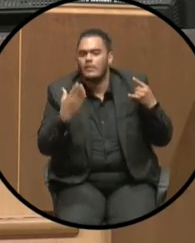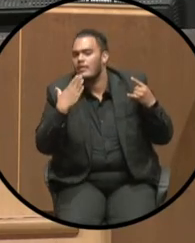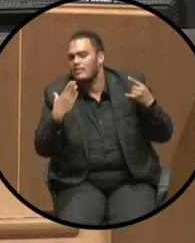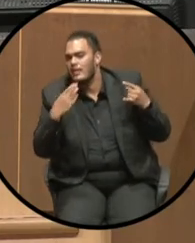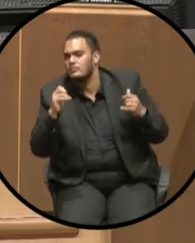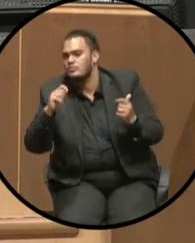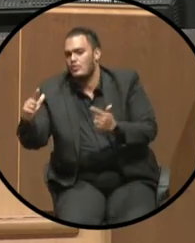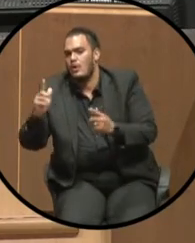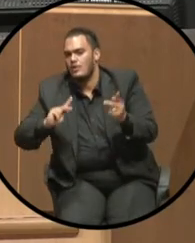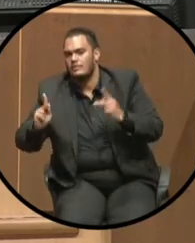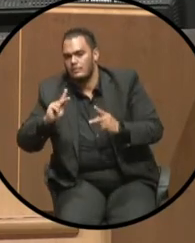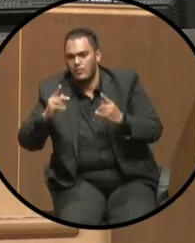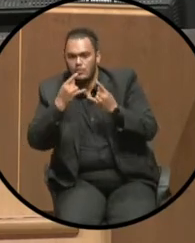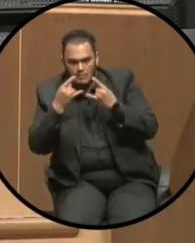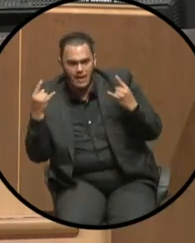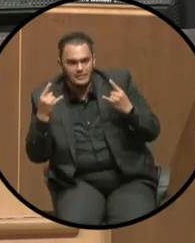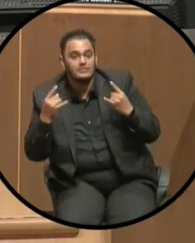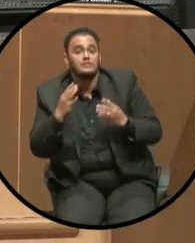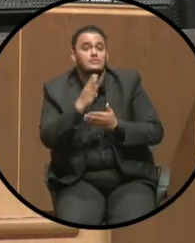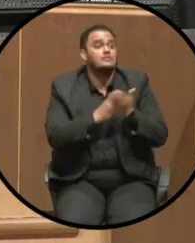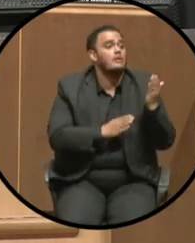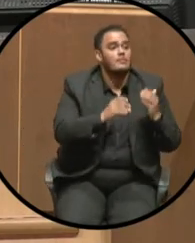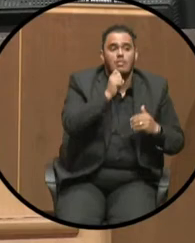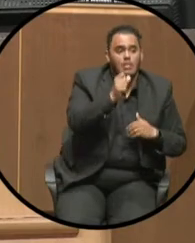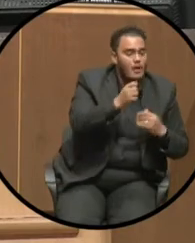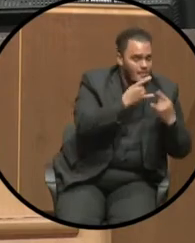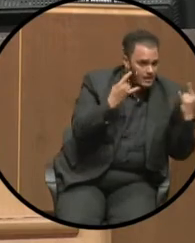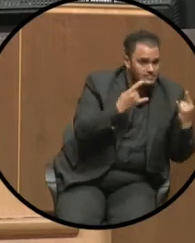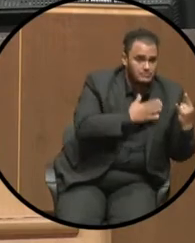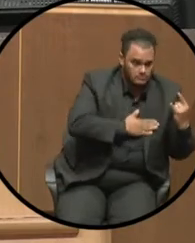Okay, let's hear from speaker number 10.